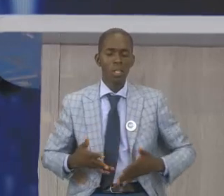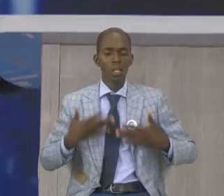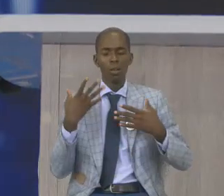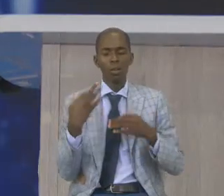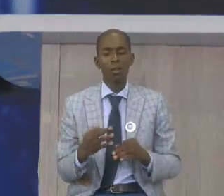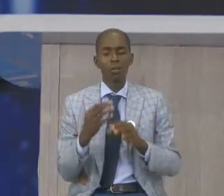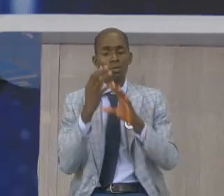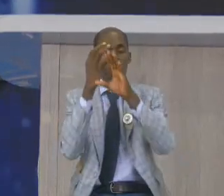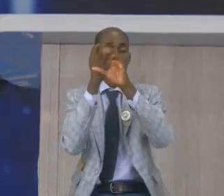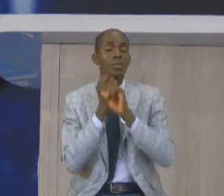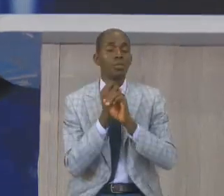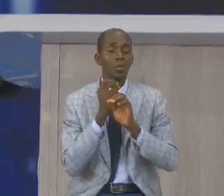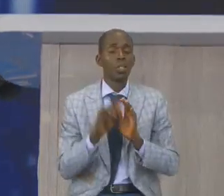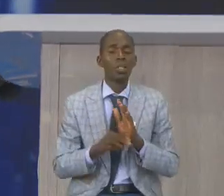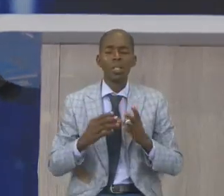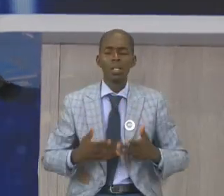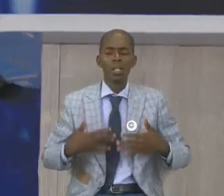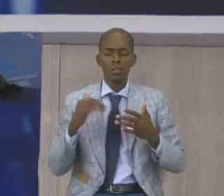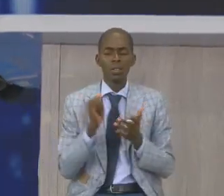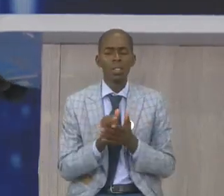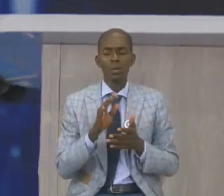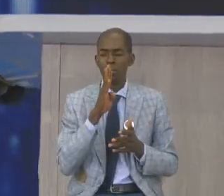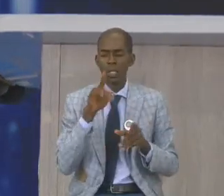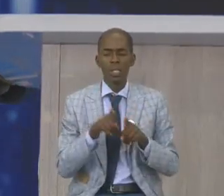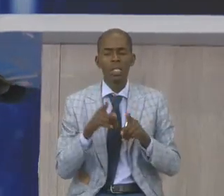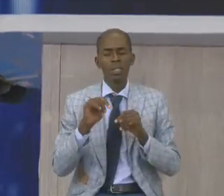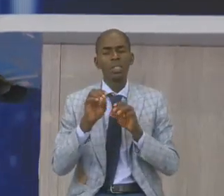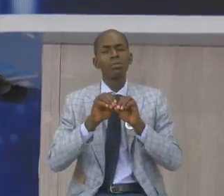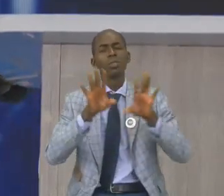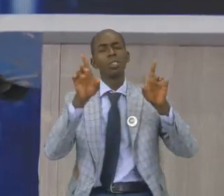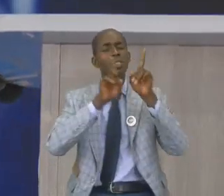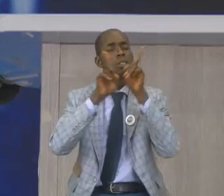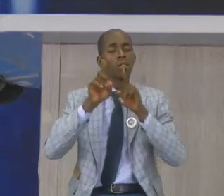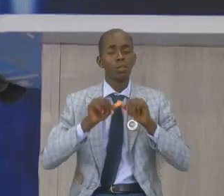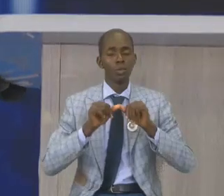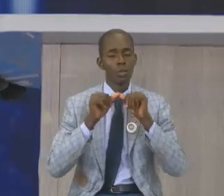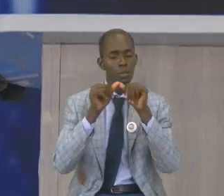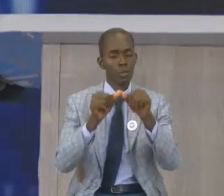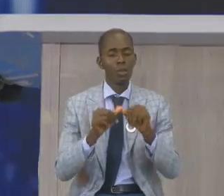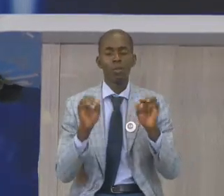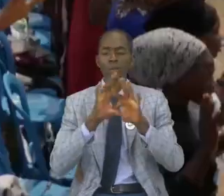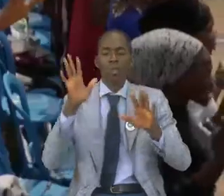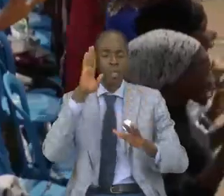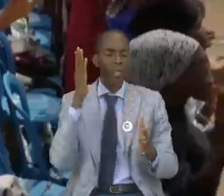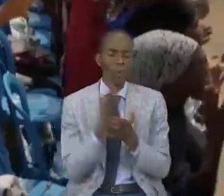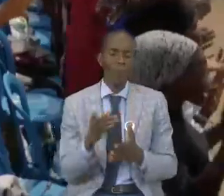achievement, life like a shining star. Carry on, nothing will stop